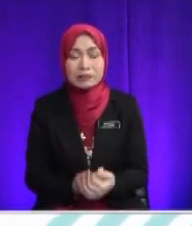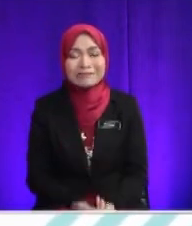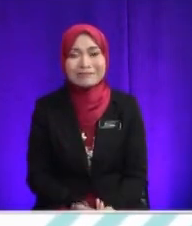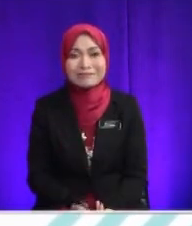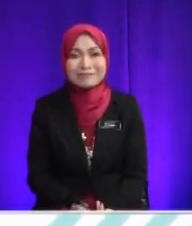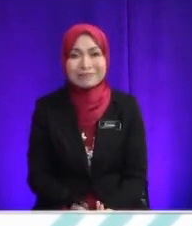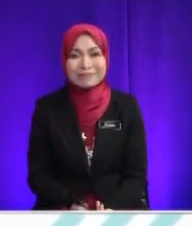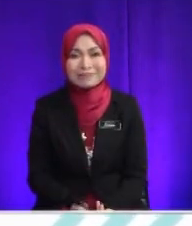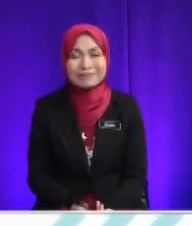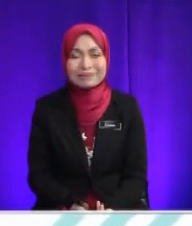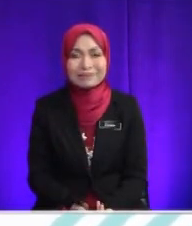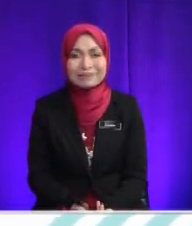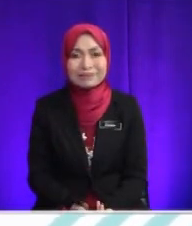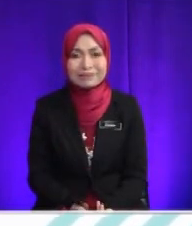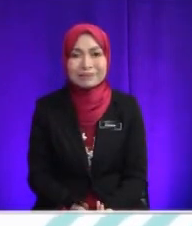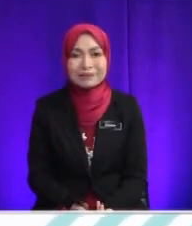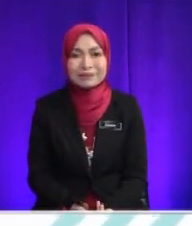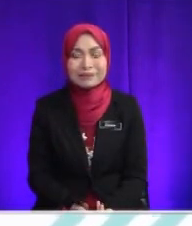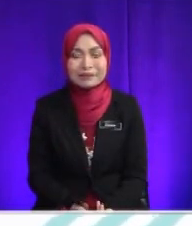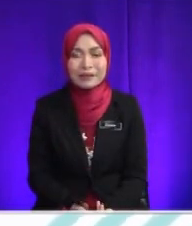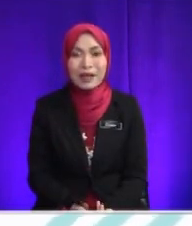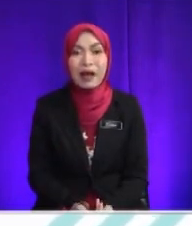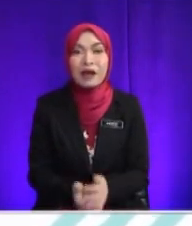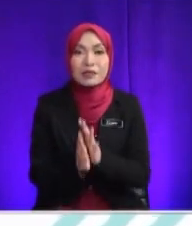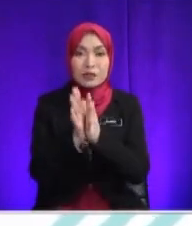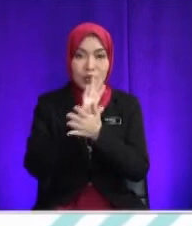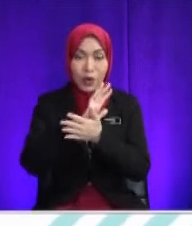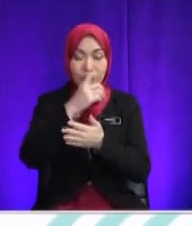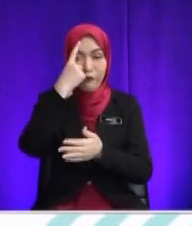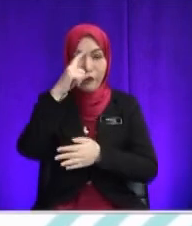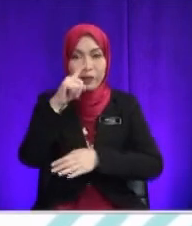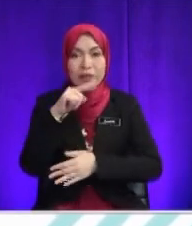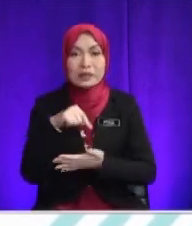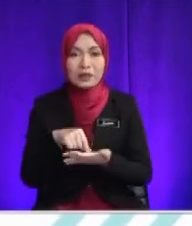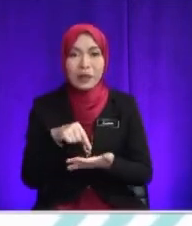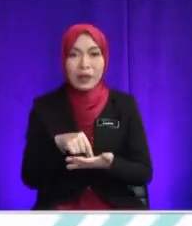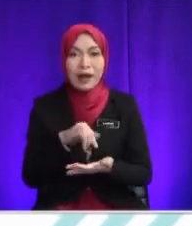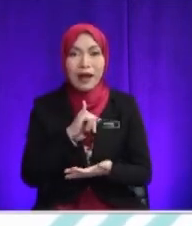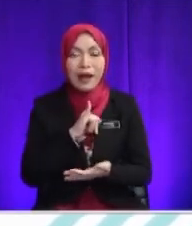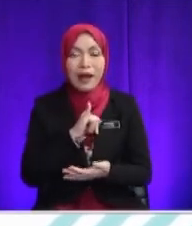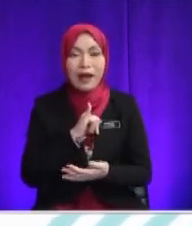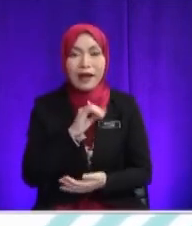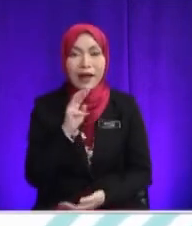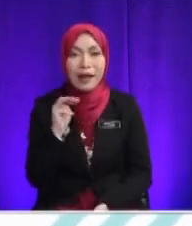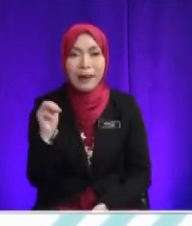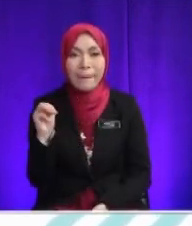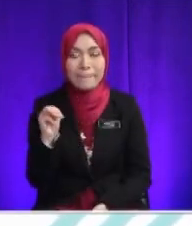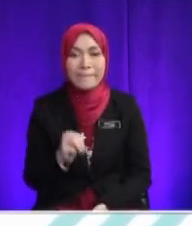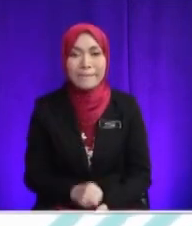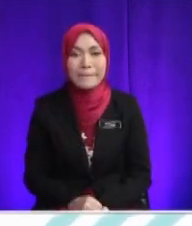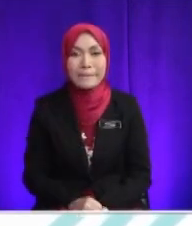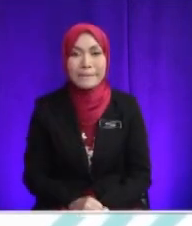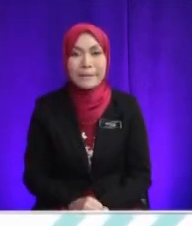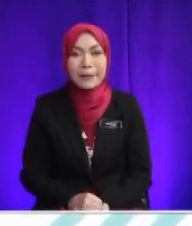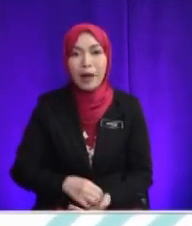Alright, so for this one... Okay, so the highlighted point, I'm a better person and much happier for it. But people still don't trust me. They